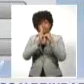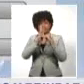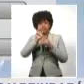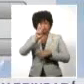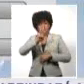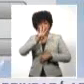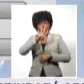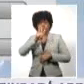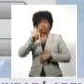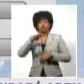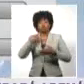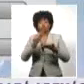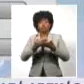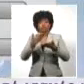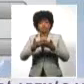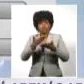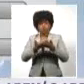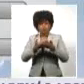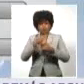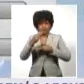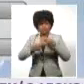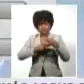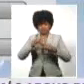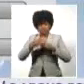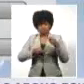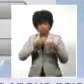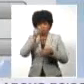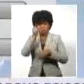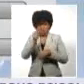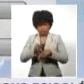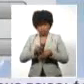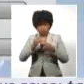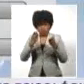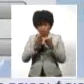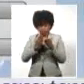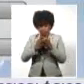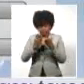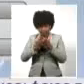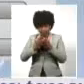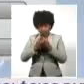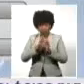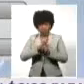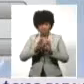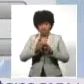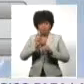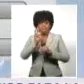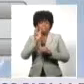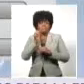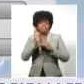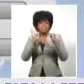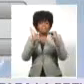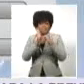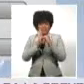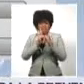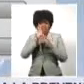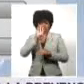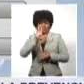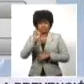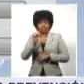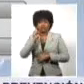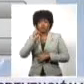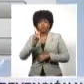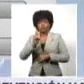were reporting 2.6% of the samples studied. So up to now, Cuba